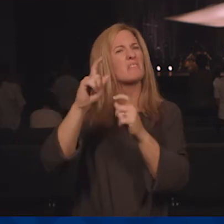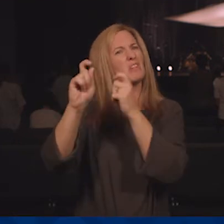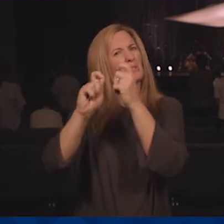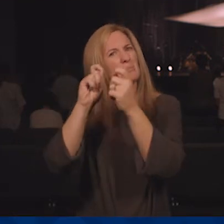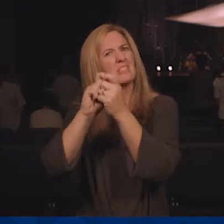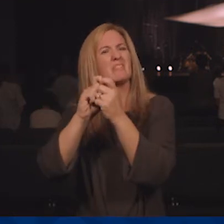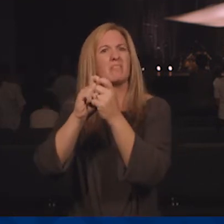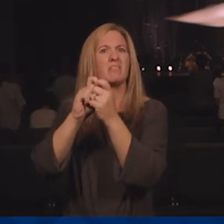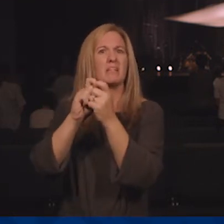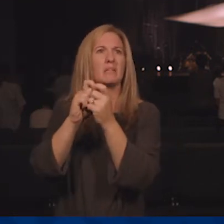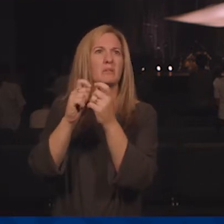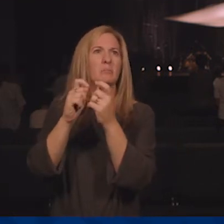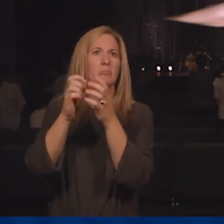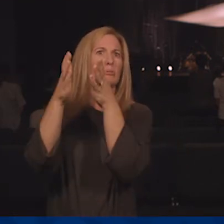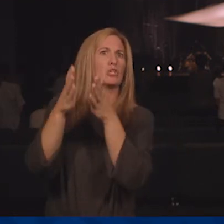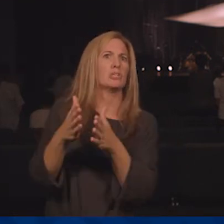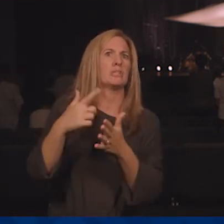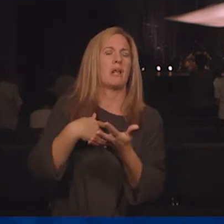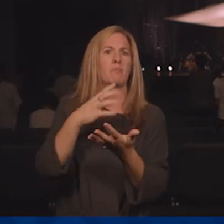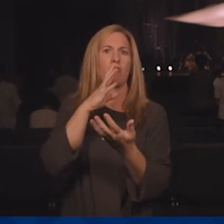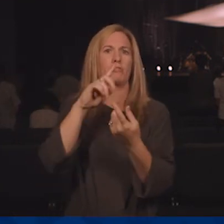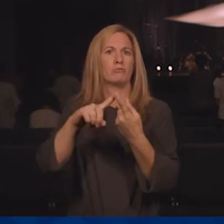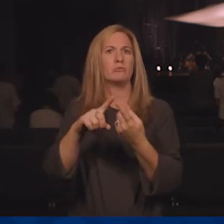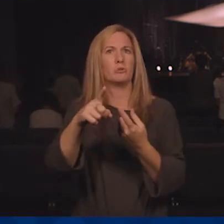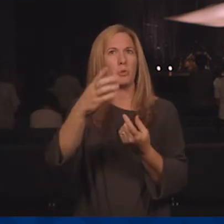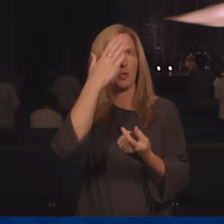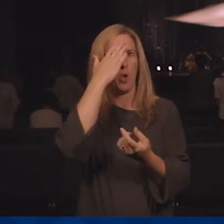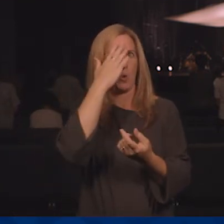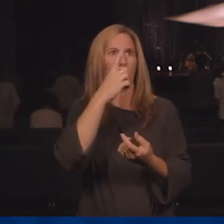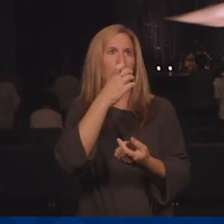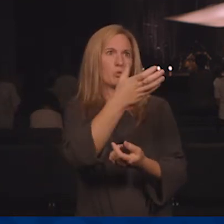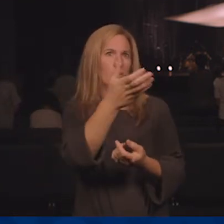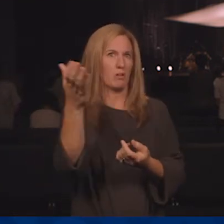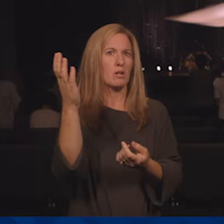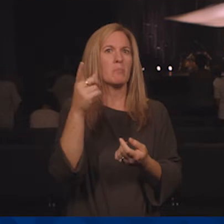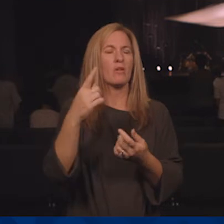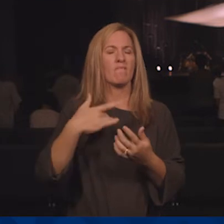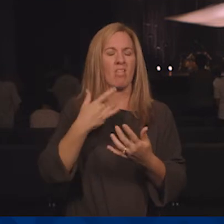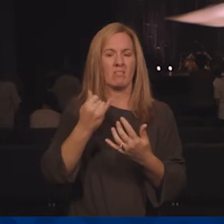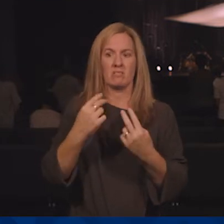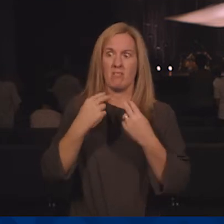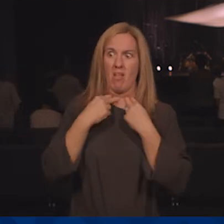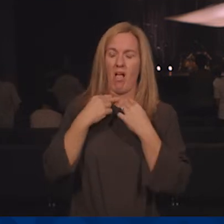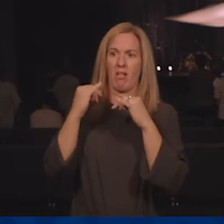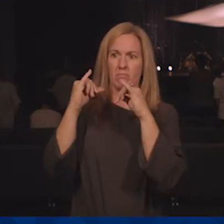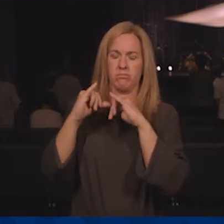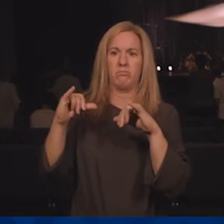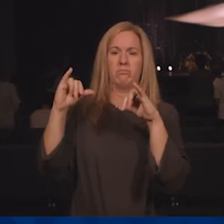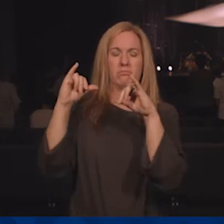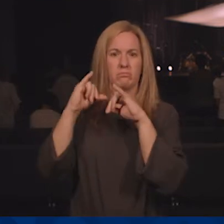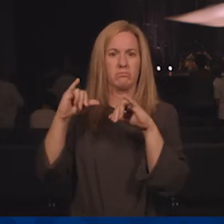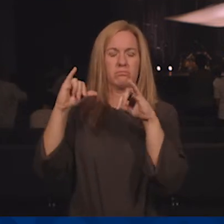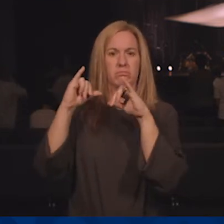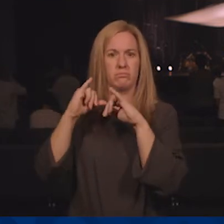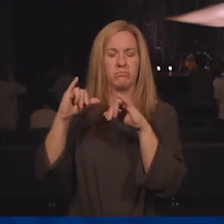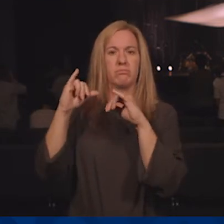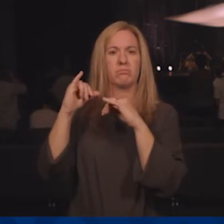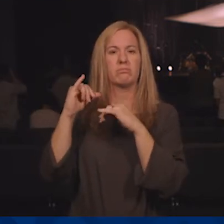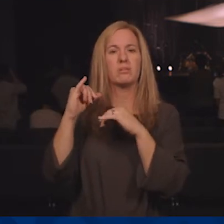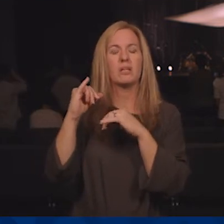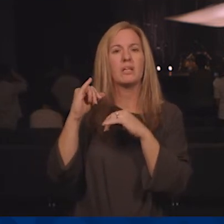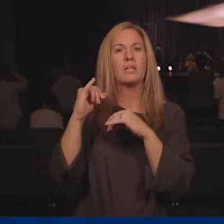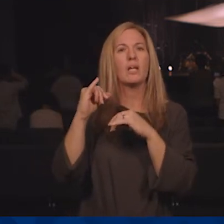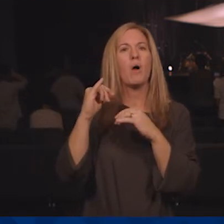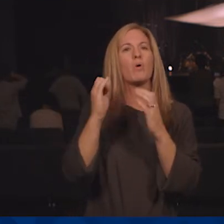are. You're just stuck in this pattern. I would love for us to pray for you because I feel like the